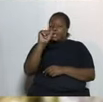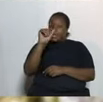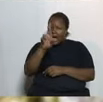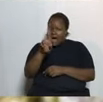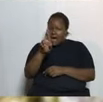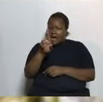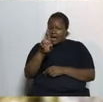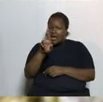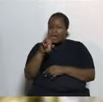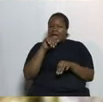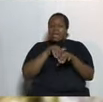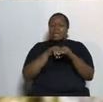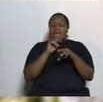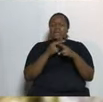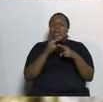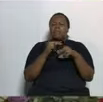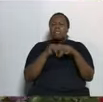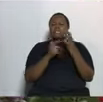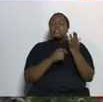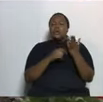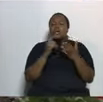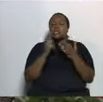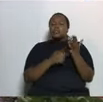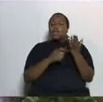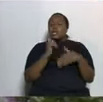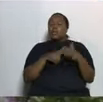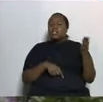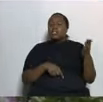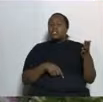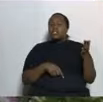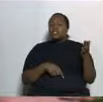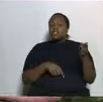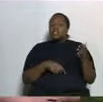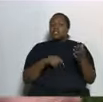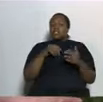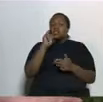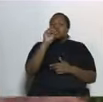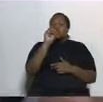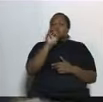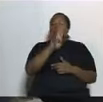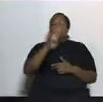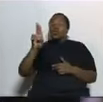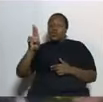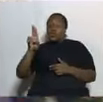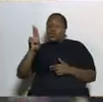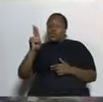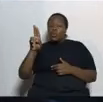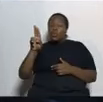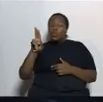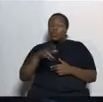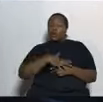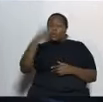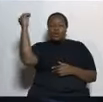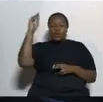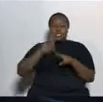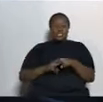Swahili. It's a neat word. What's the word? Moo. Moo. That's all? Yeah. That's too easy. Go sit down.